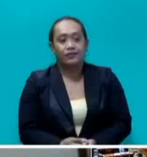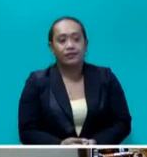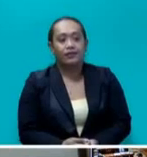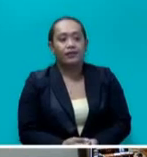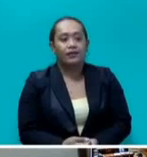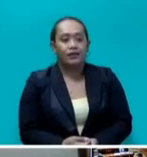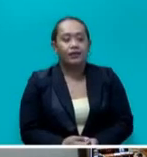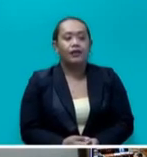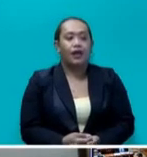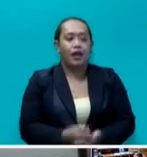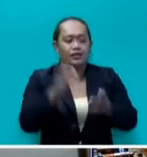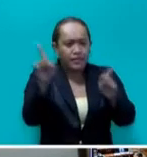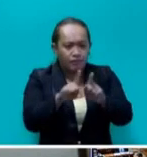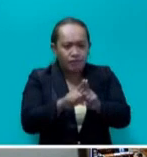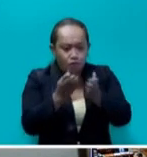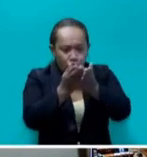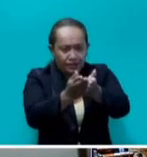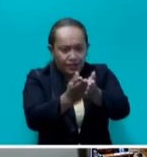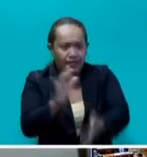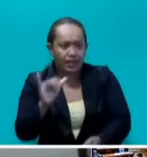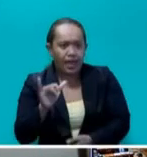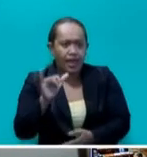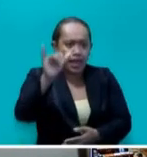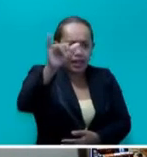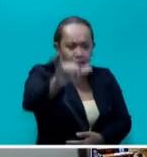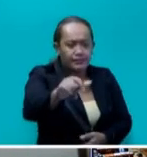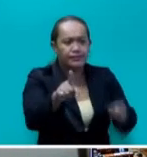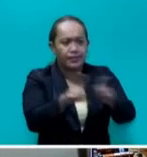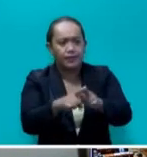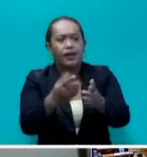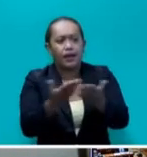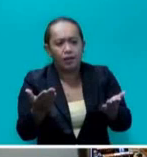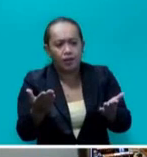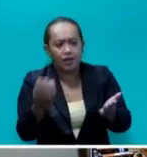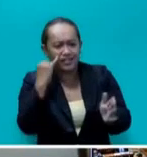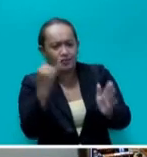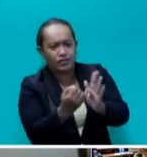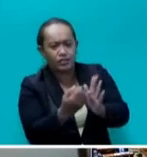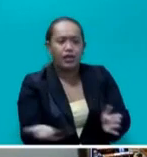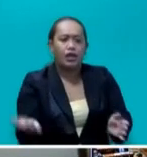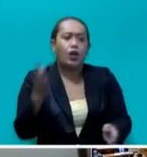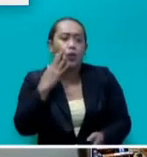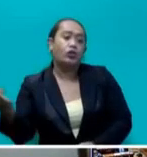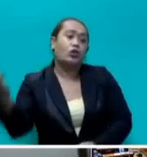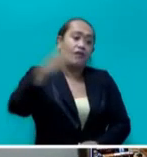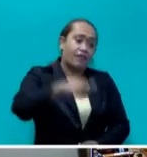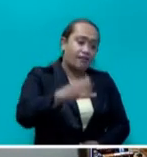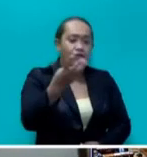customs, shipping, and airline agents. Allows ships to provide advance notification of arrival not less than 48